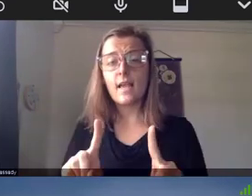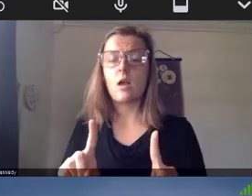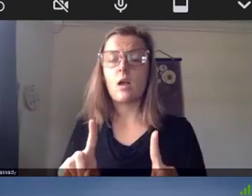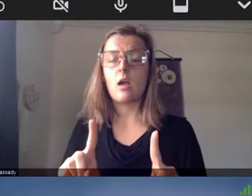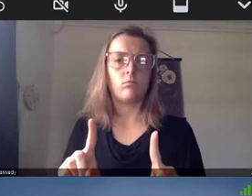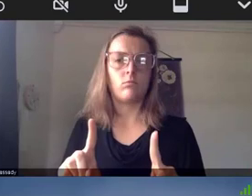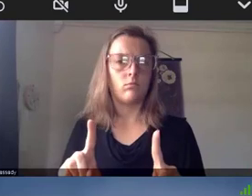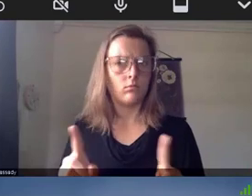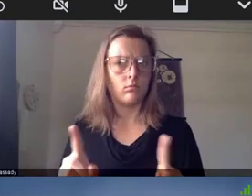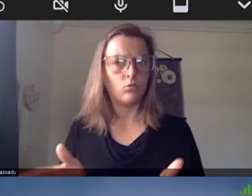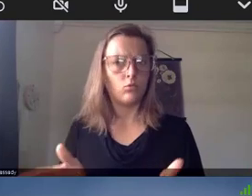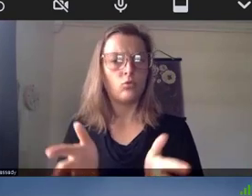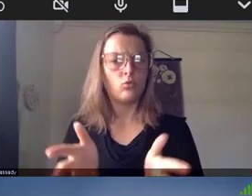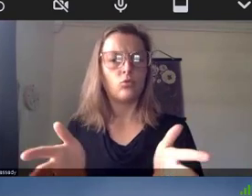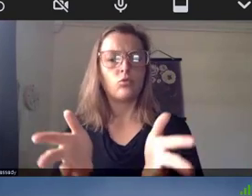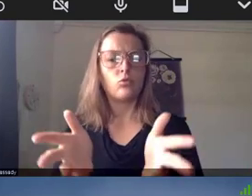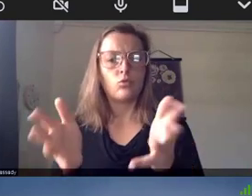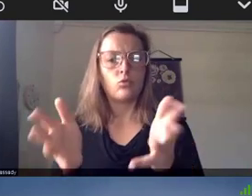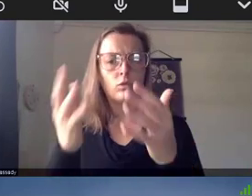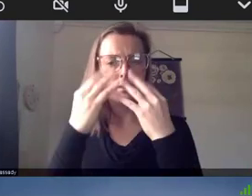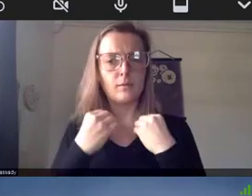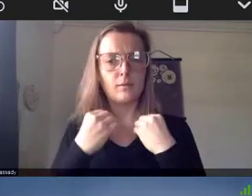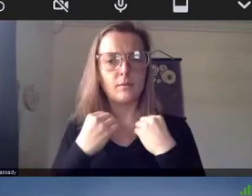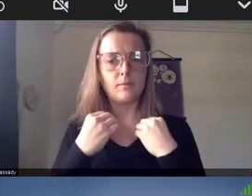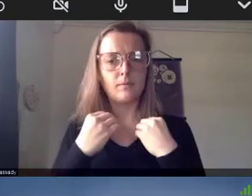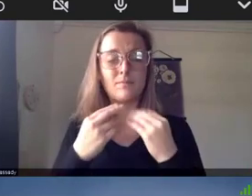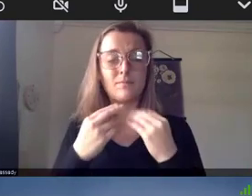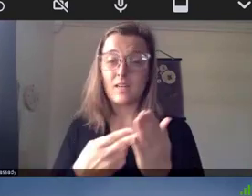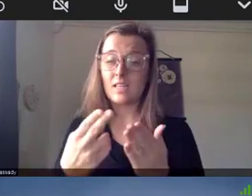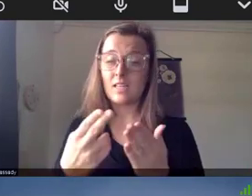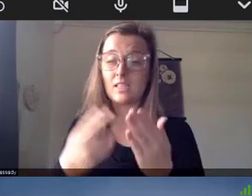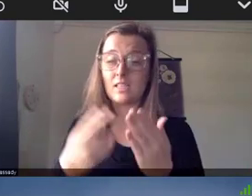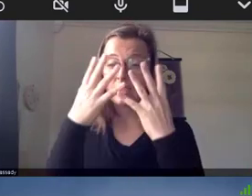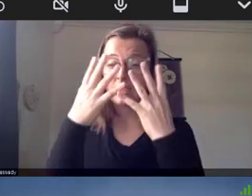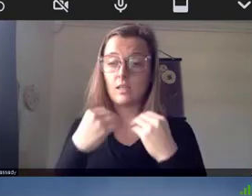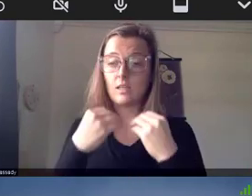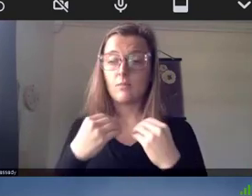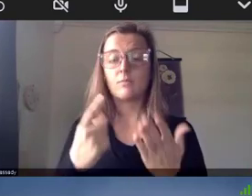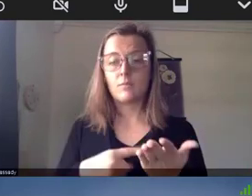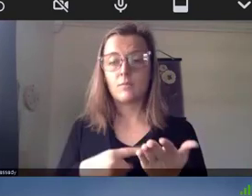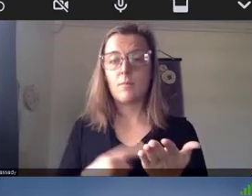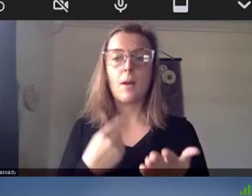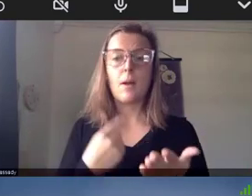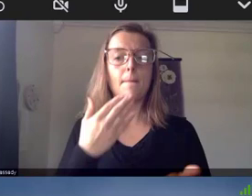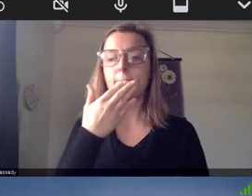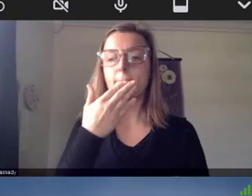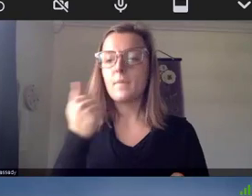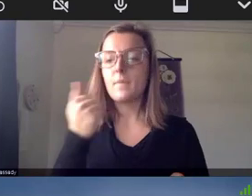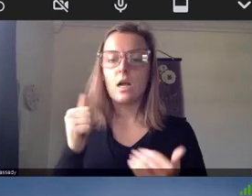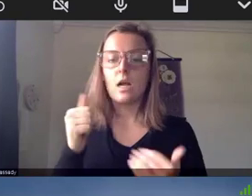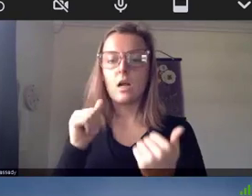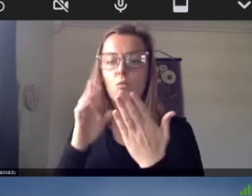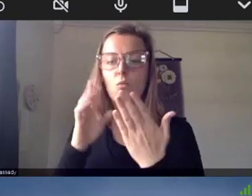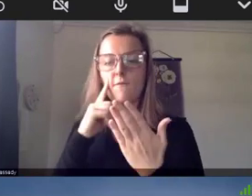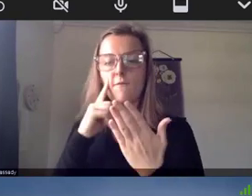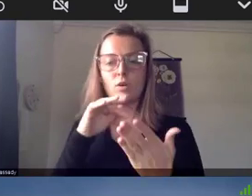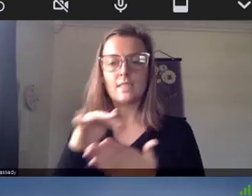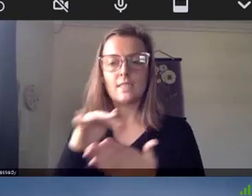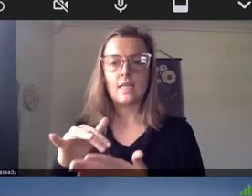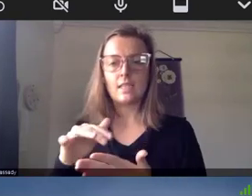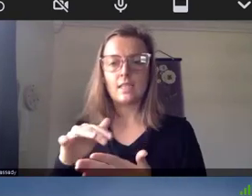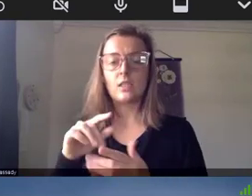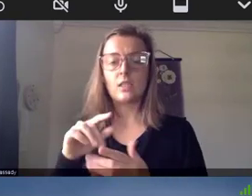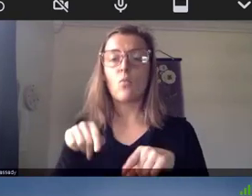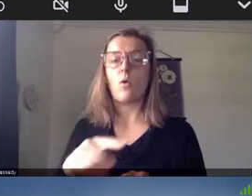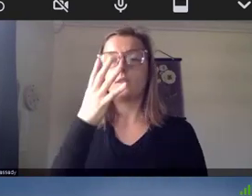I think sleeping is the best form of studying. When you sleep, you convert memories from short-term to long-term memory. So if you're trying to